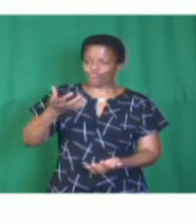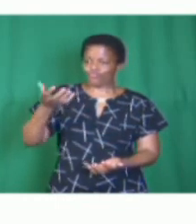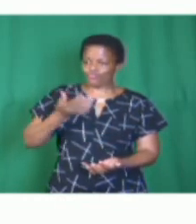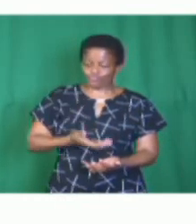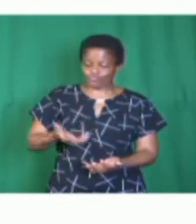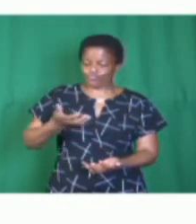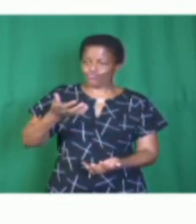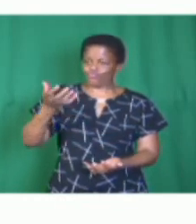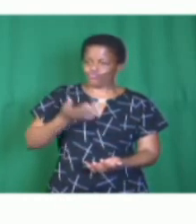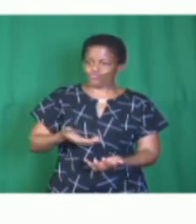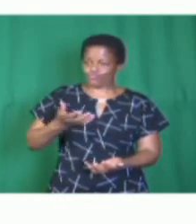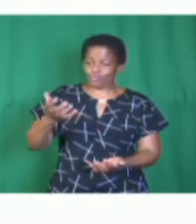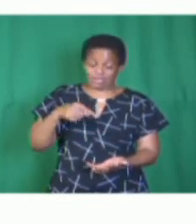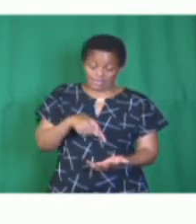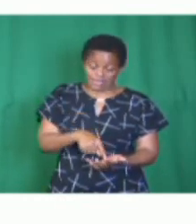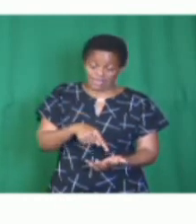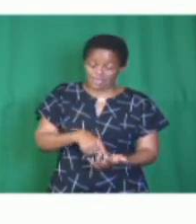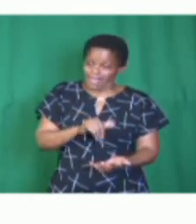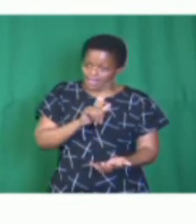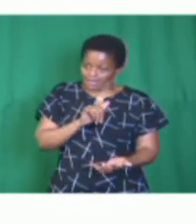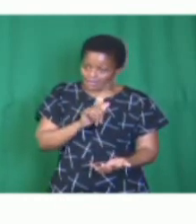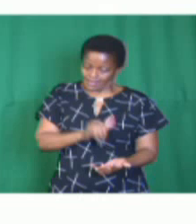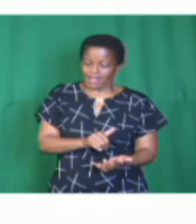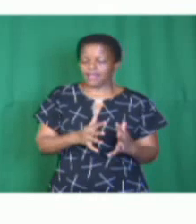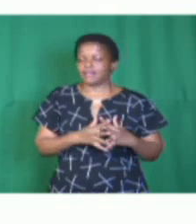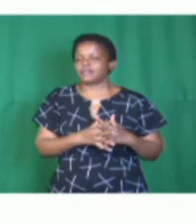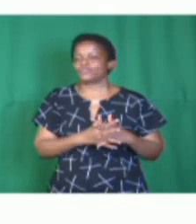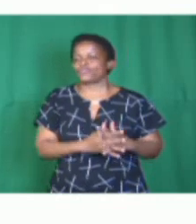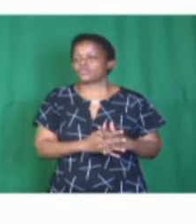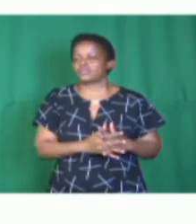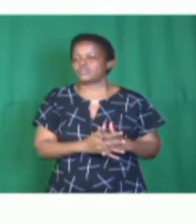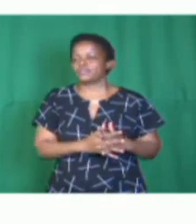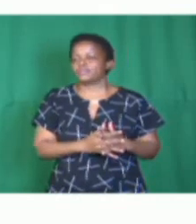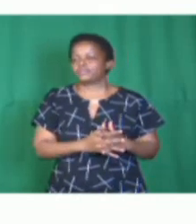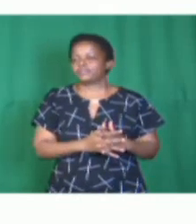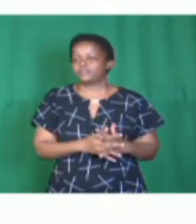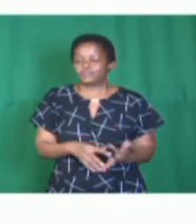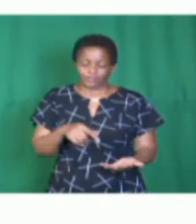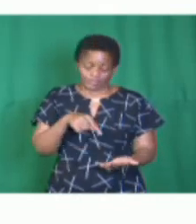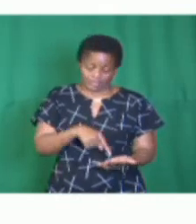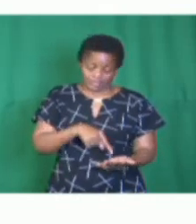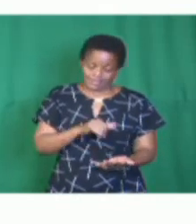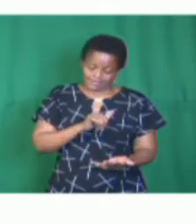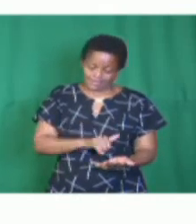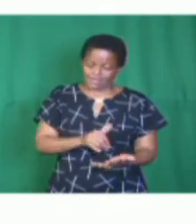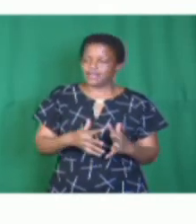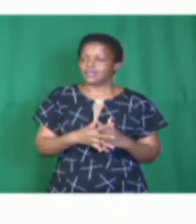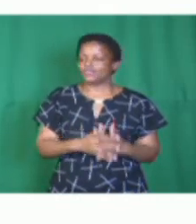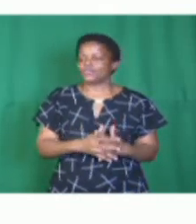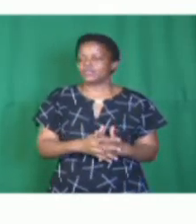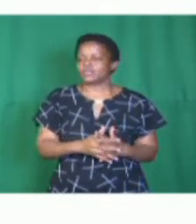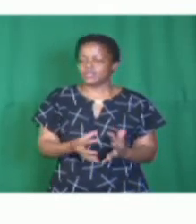the evaporating dish. So the solid remains in the evaporating dish whilst